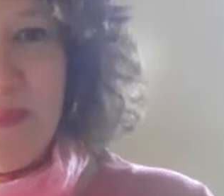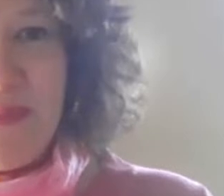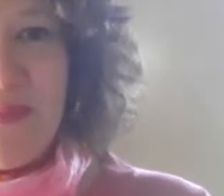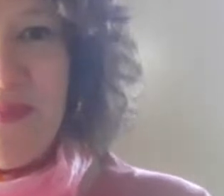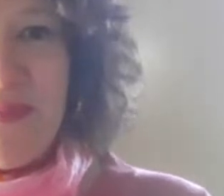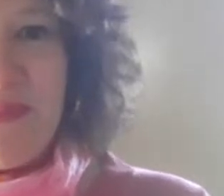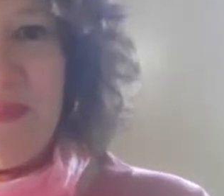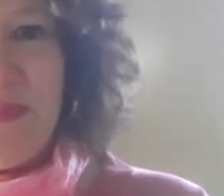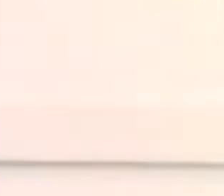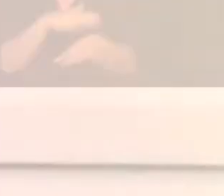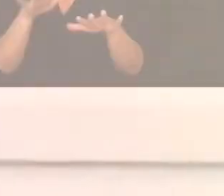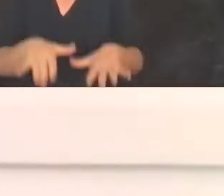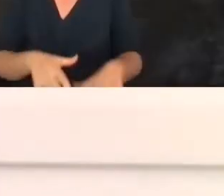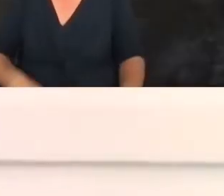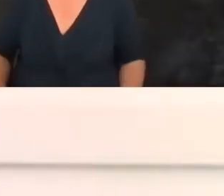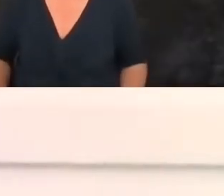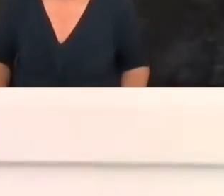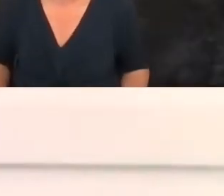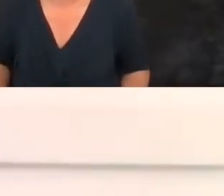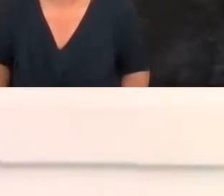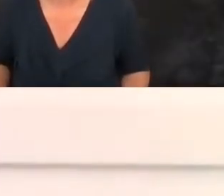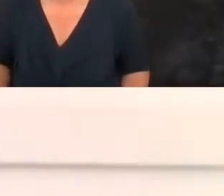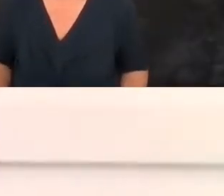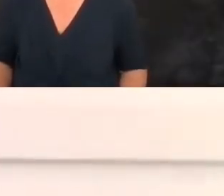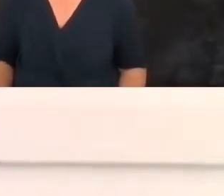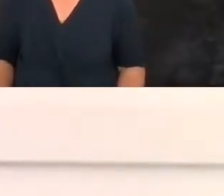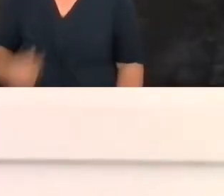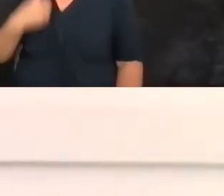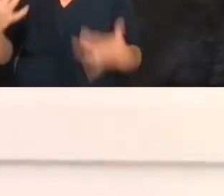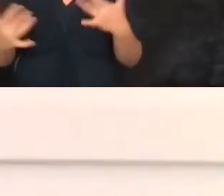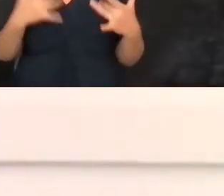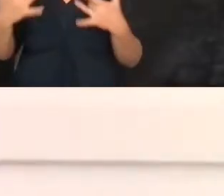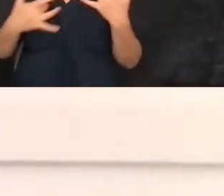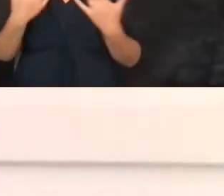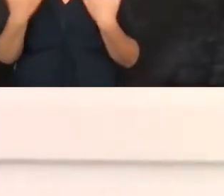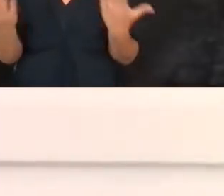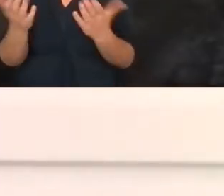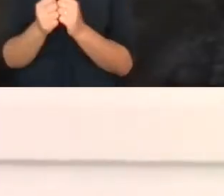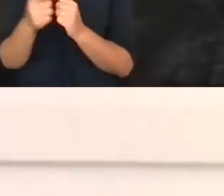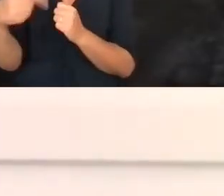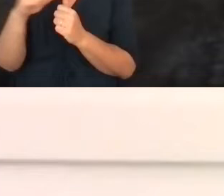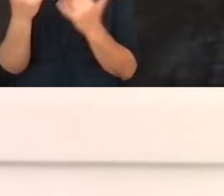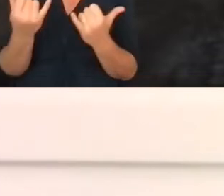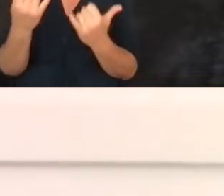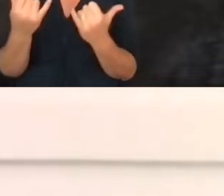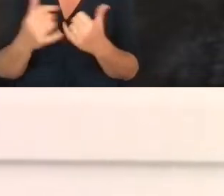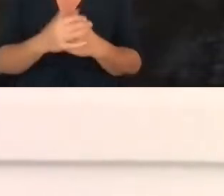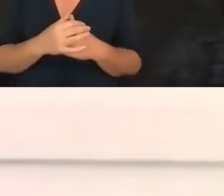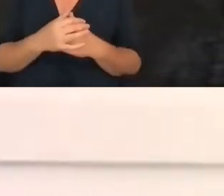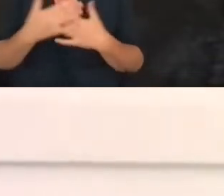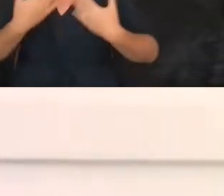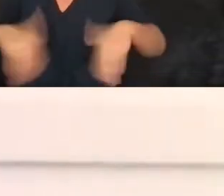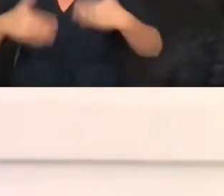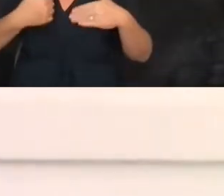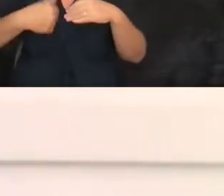I'd be happy to slow down. I am very excited to be here with you today. I have been so